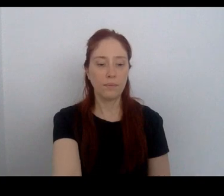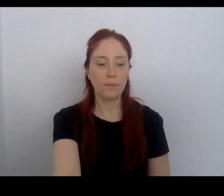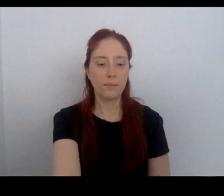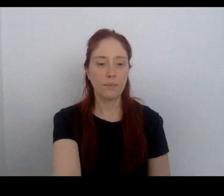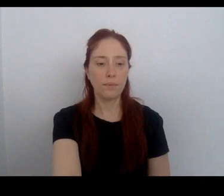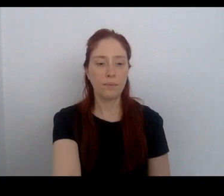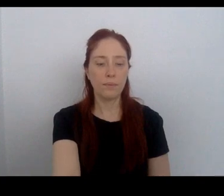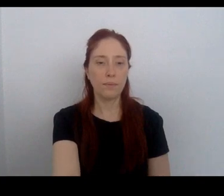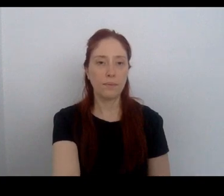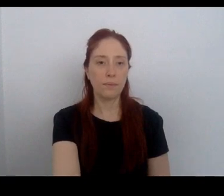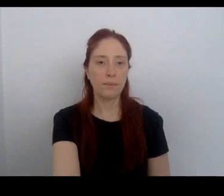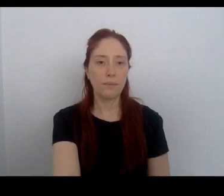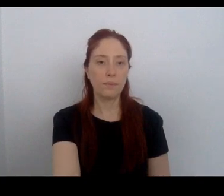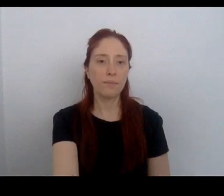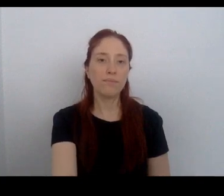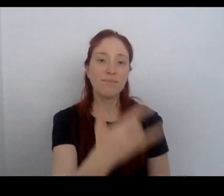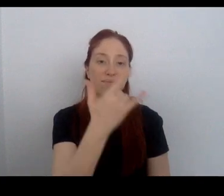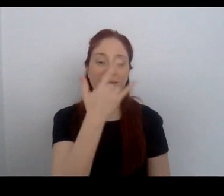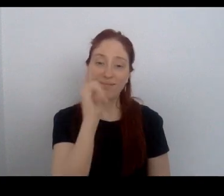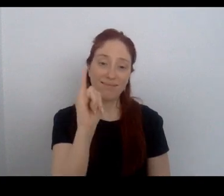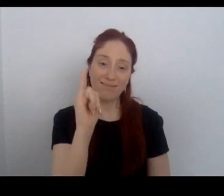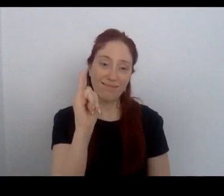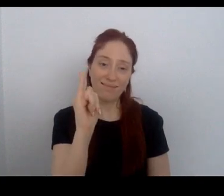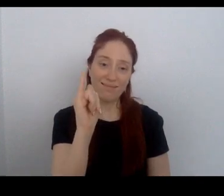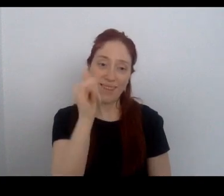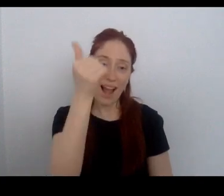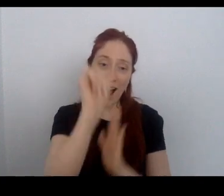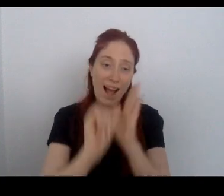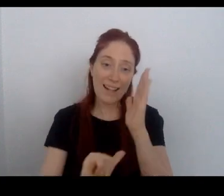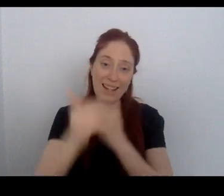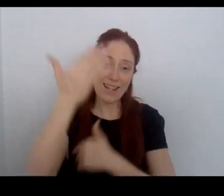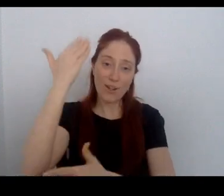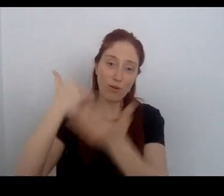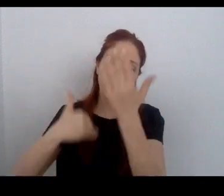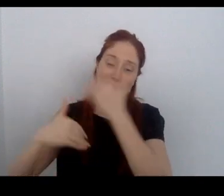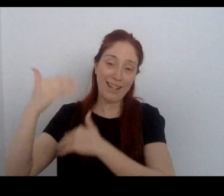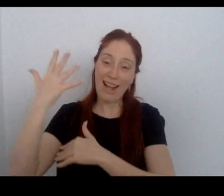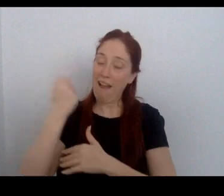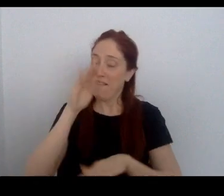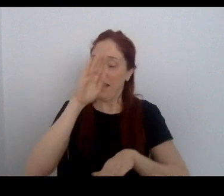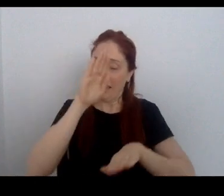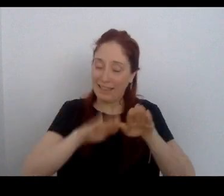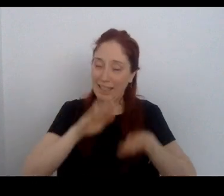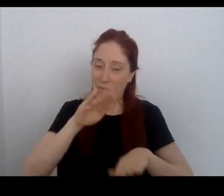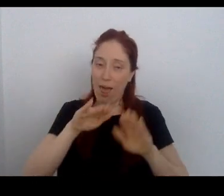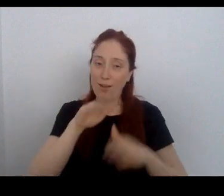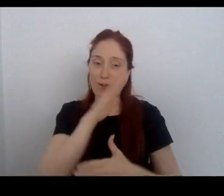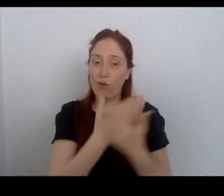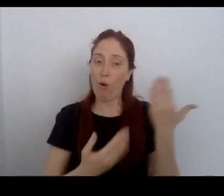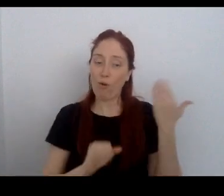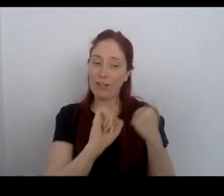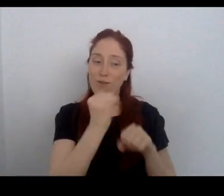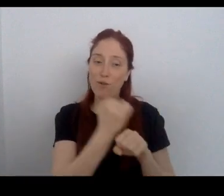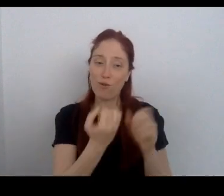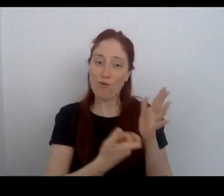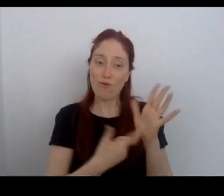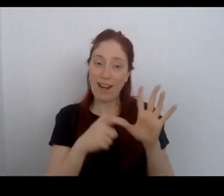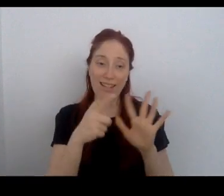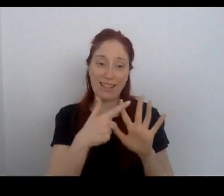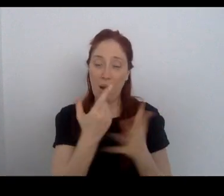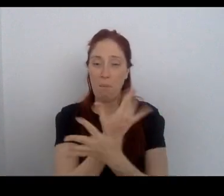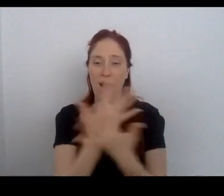Unfortunately, art history is full of examples of where people are rejected by their generation and then subsequent generations